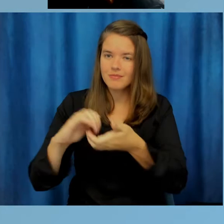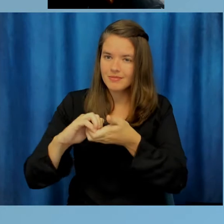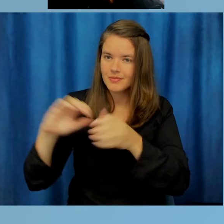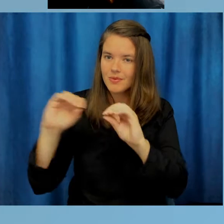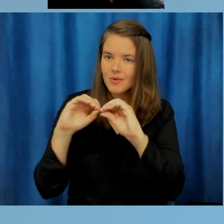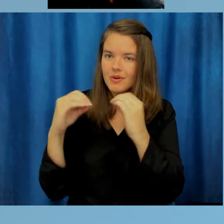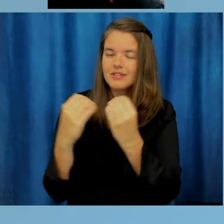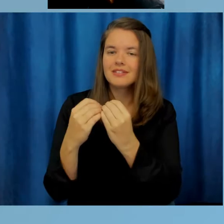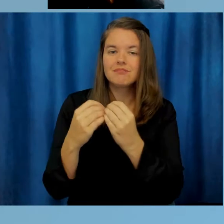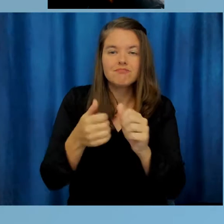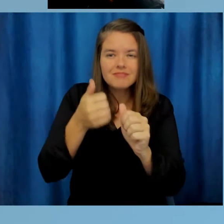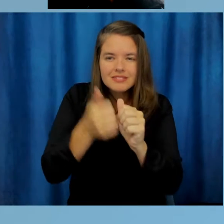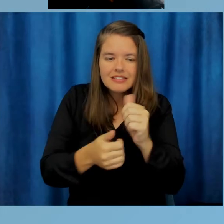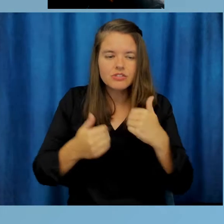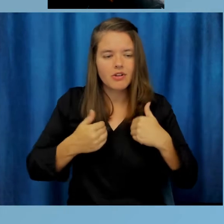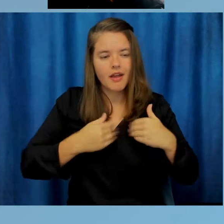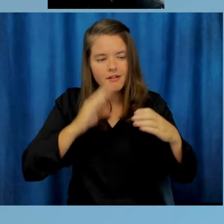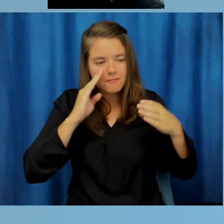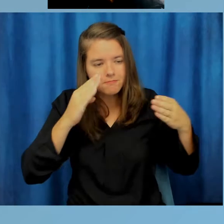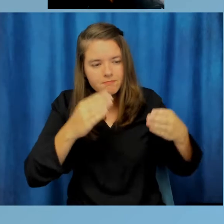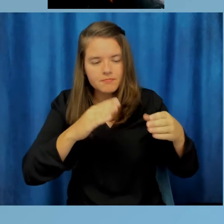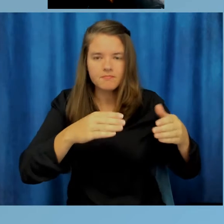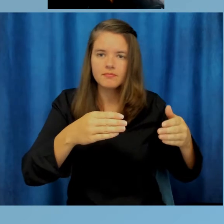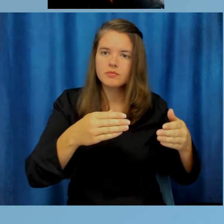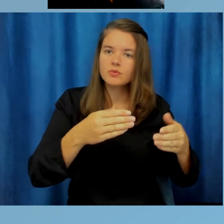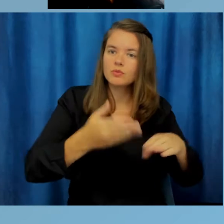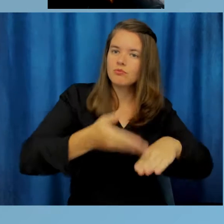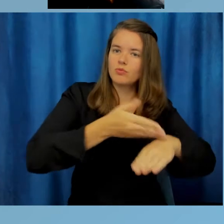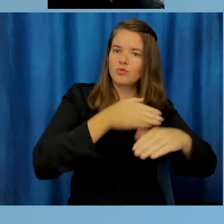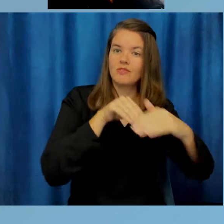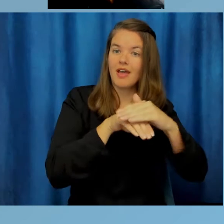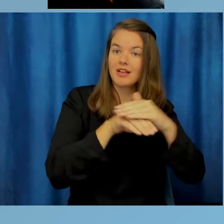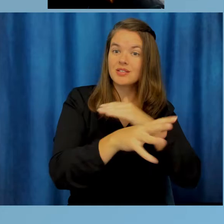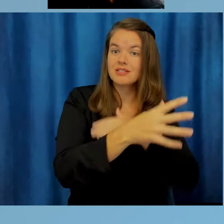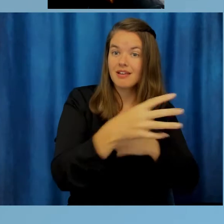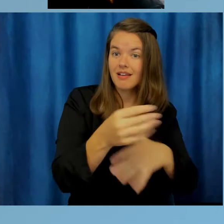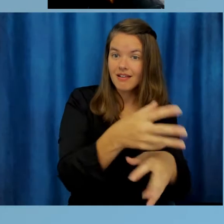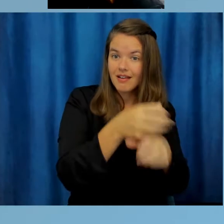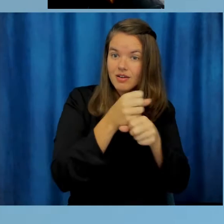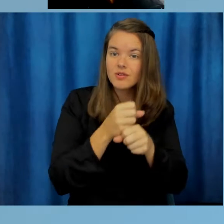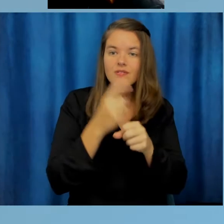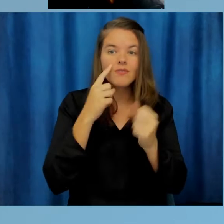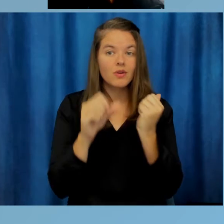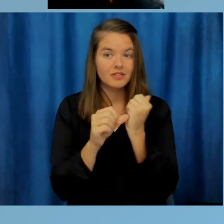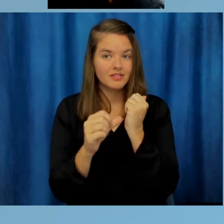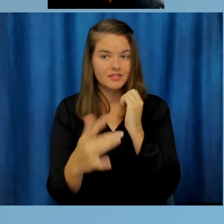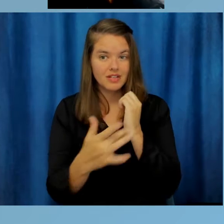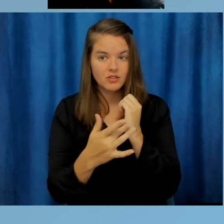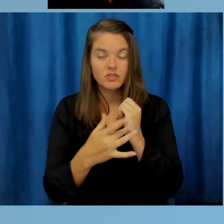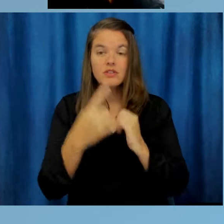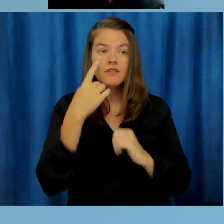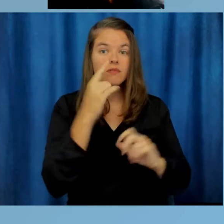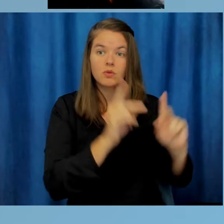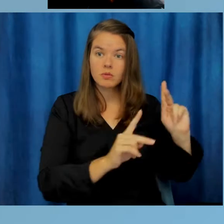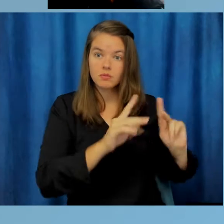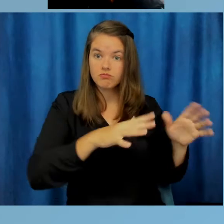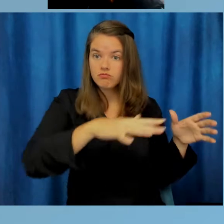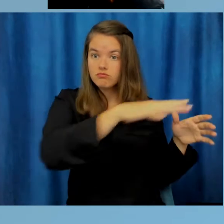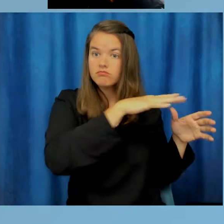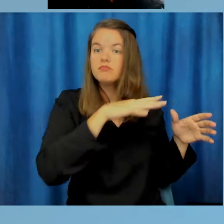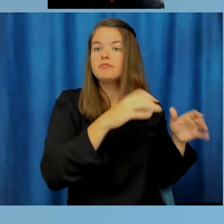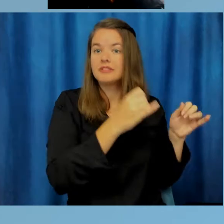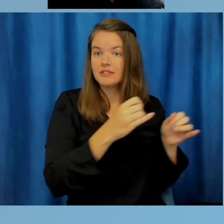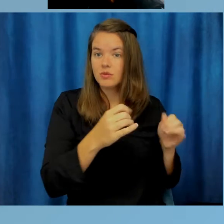statewide partnership of organizations, each with a targeted focus to improve access and acquisition of assistive technology